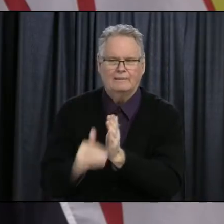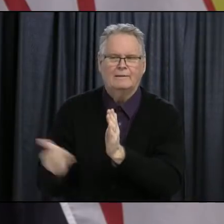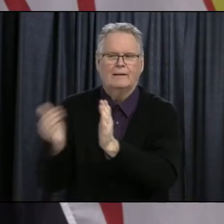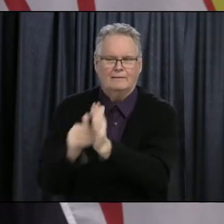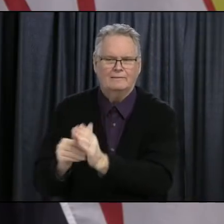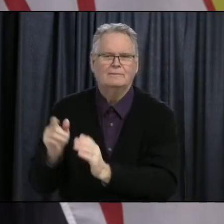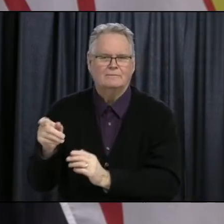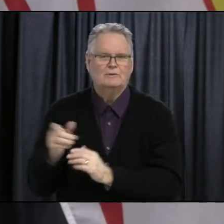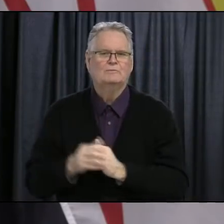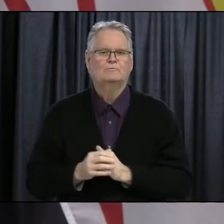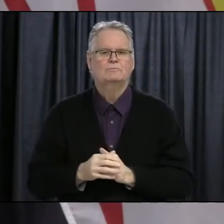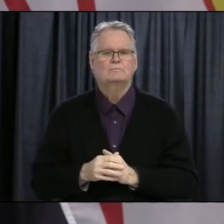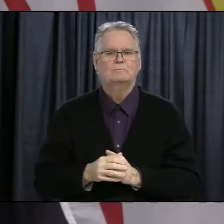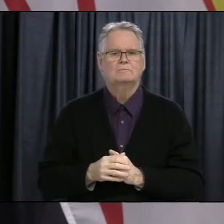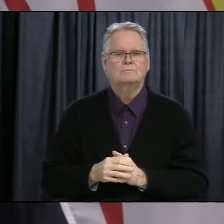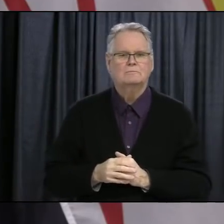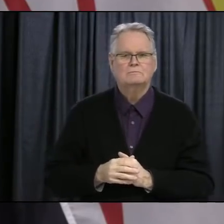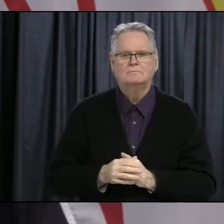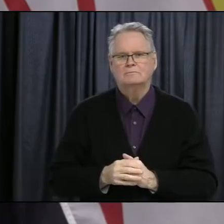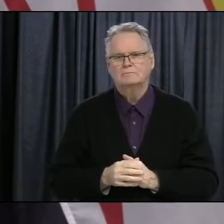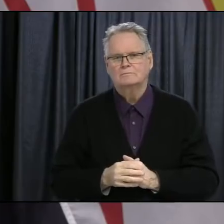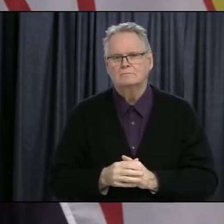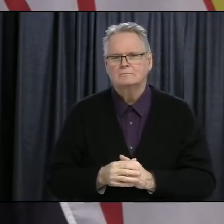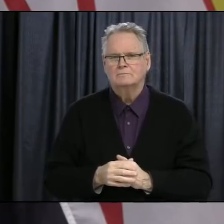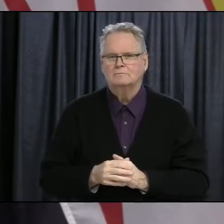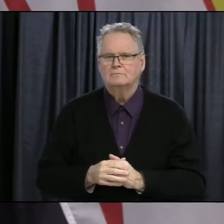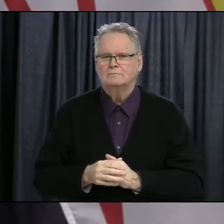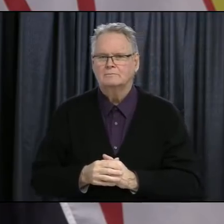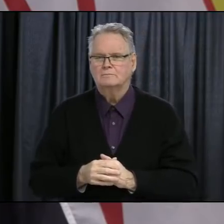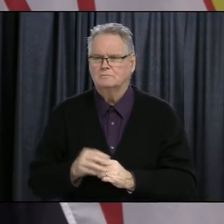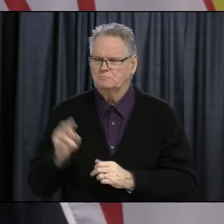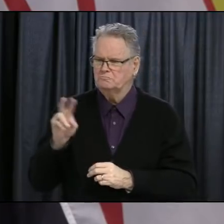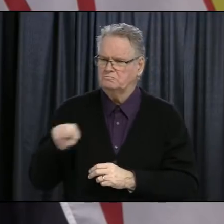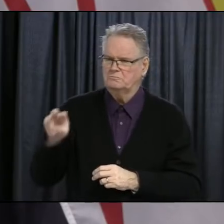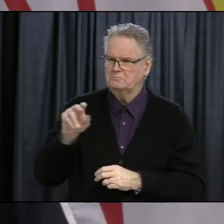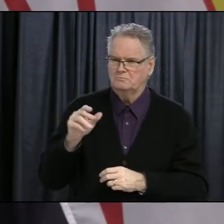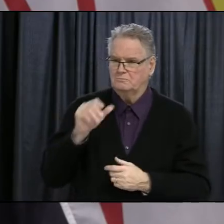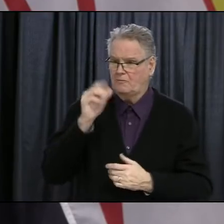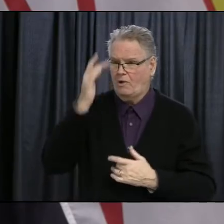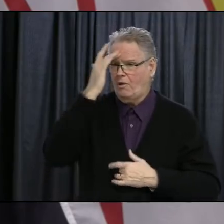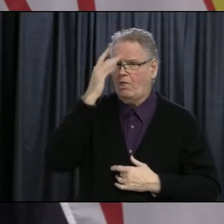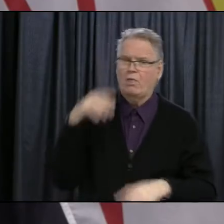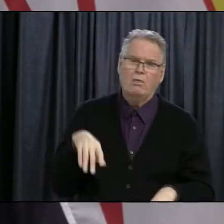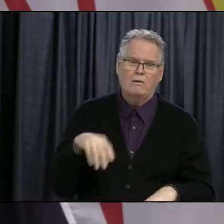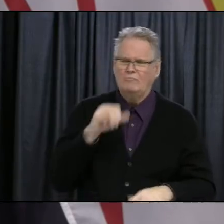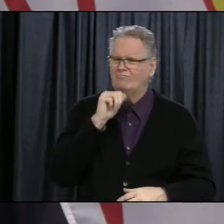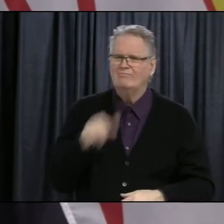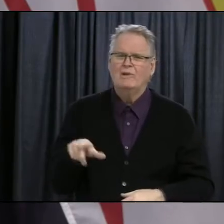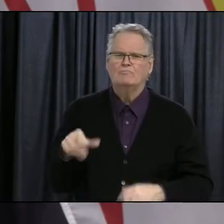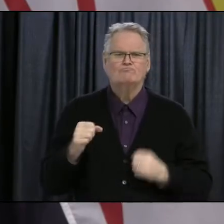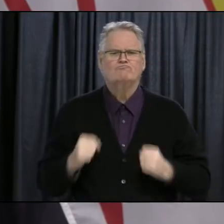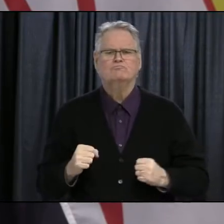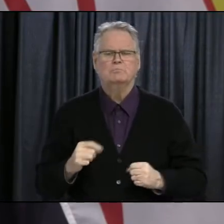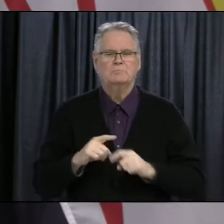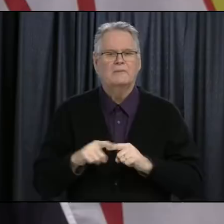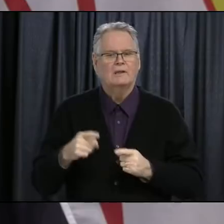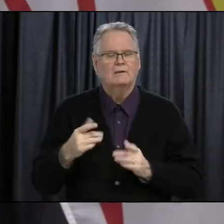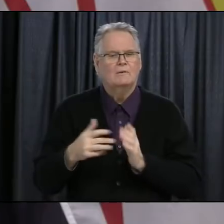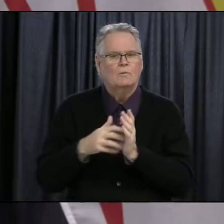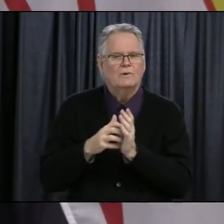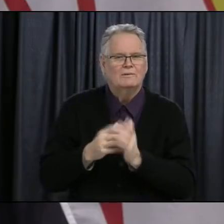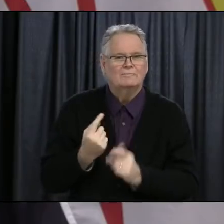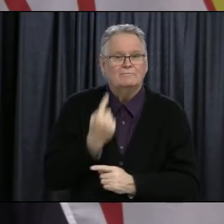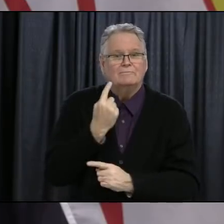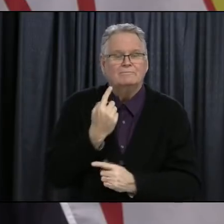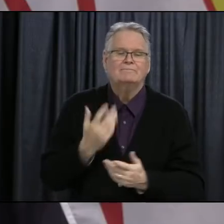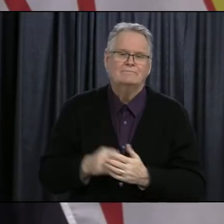then we sometimes will do retests, and depending on what the results of those retests are, they kind of look at the whole picture and determine if indeed this was a